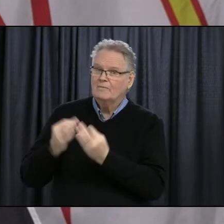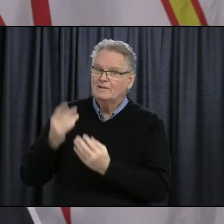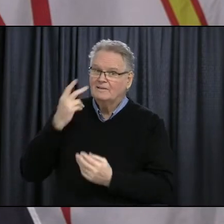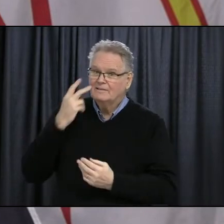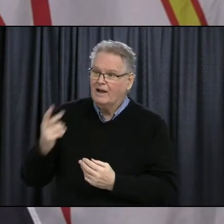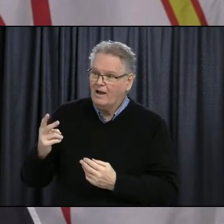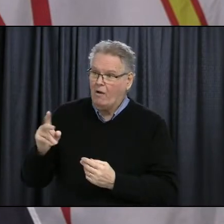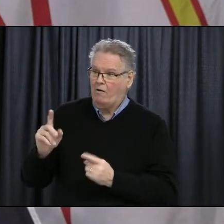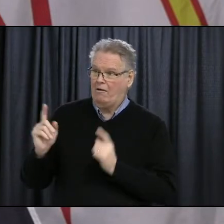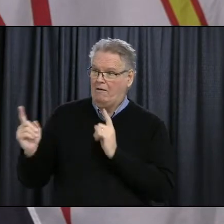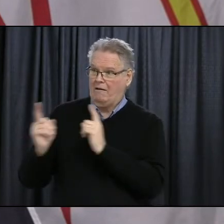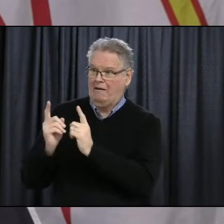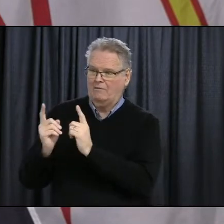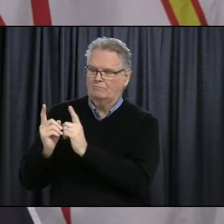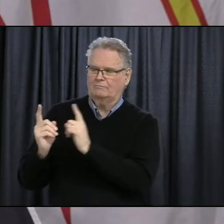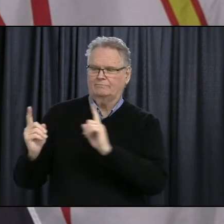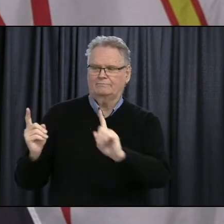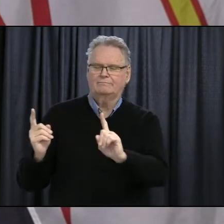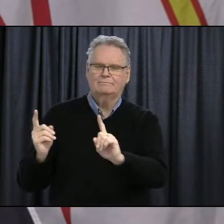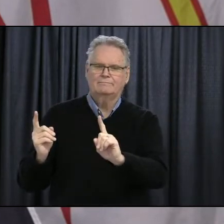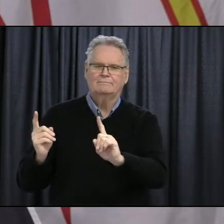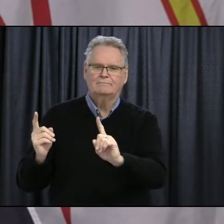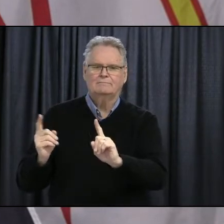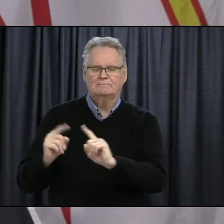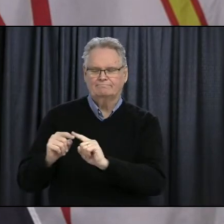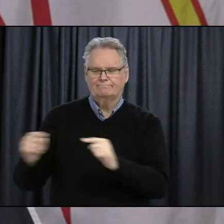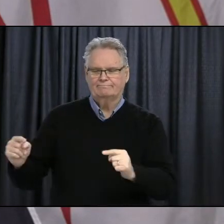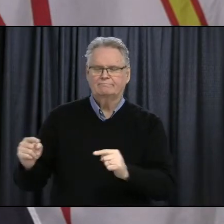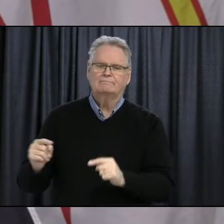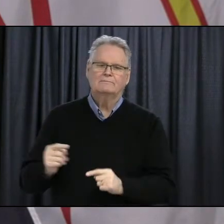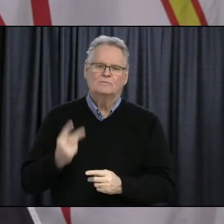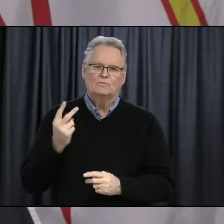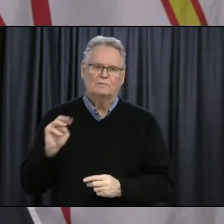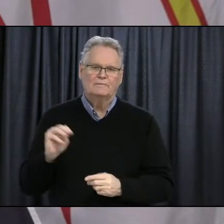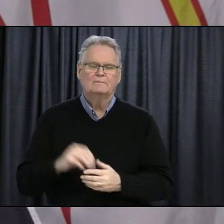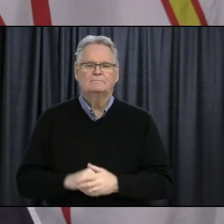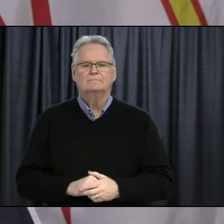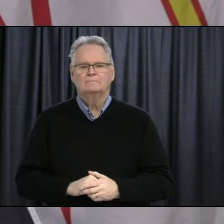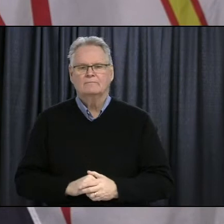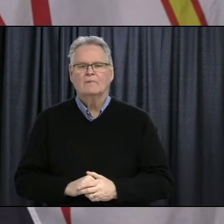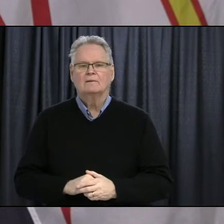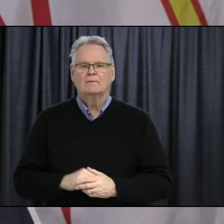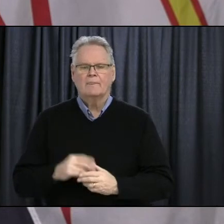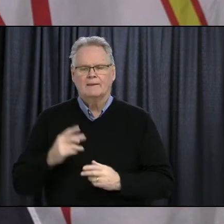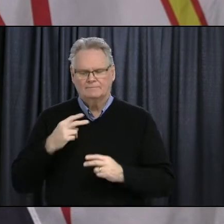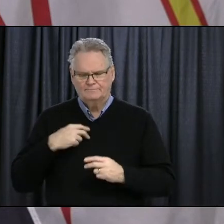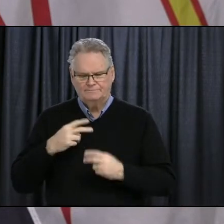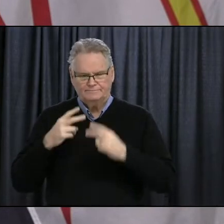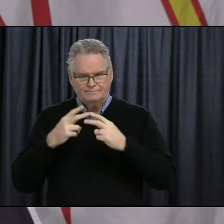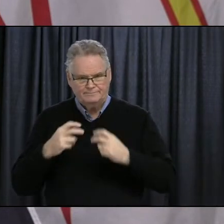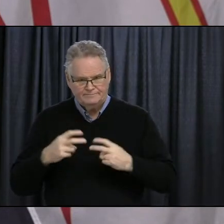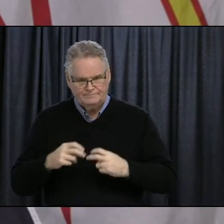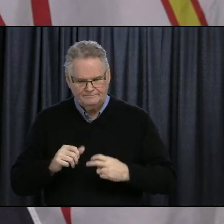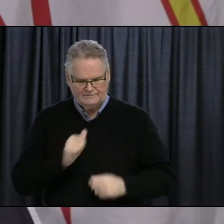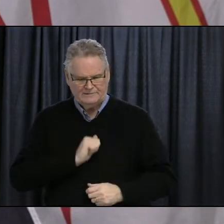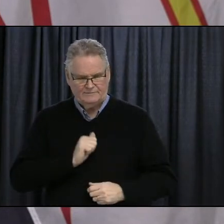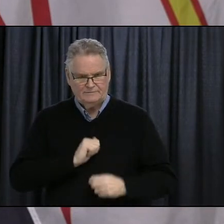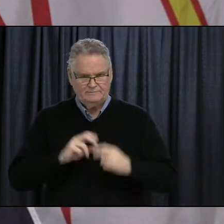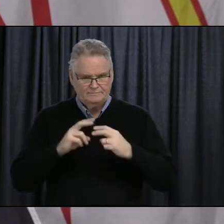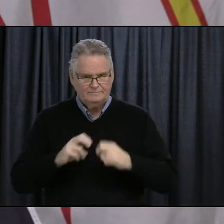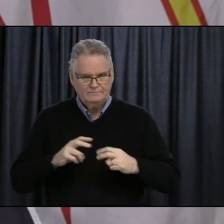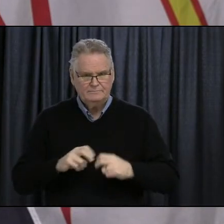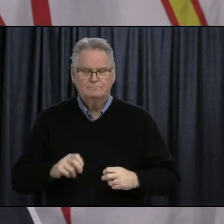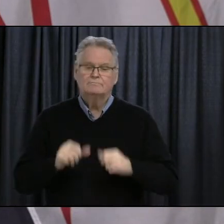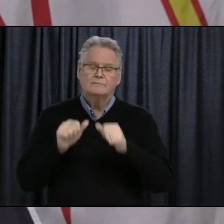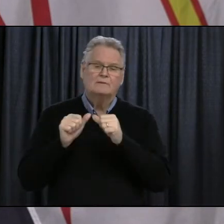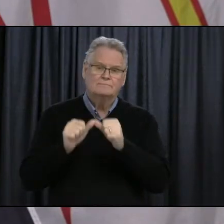online assessment and referral tool to book a COVID test. And please remember that symptoms can be mild.